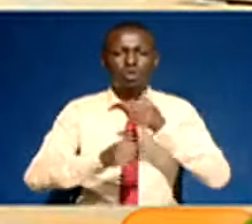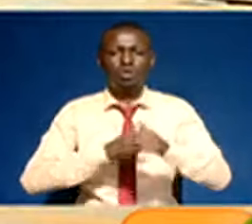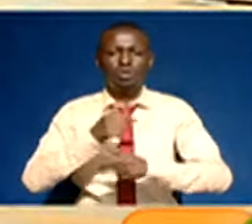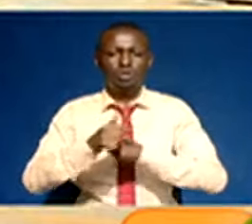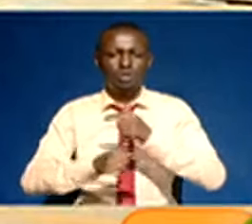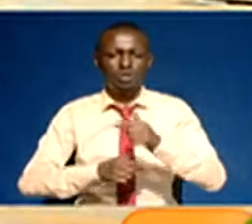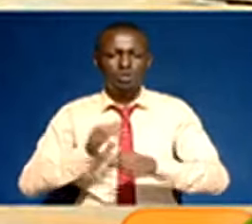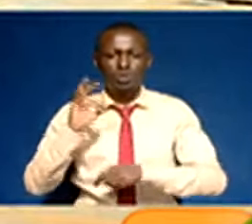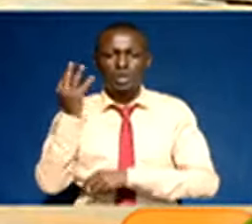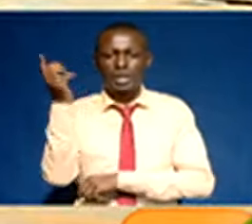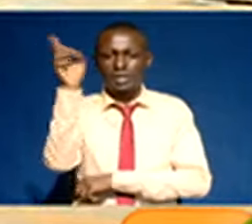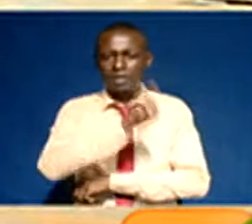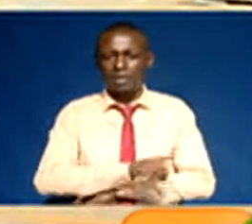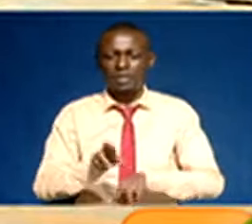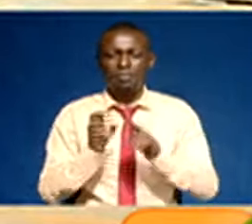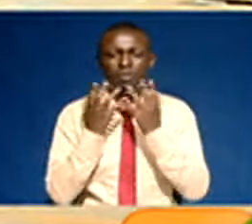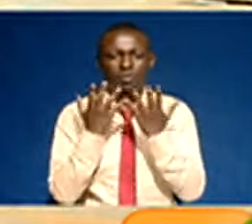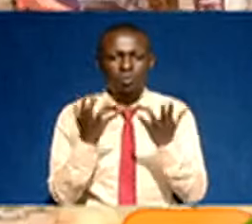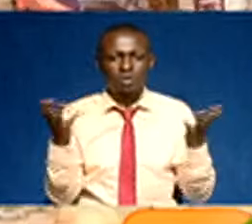Mary Ann Nyambura has more.